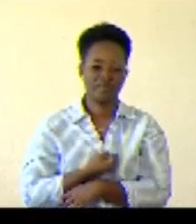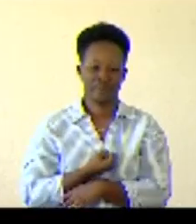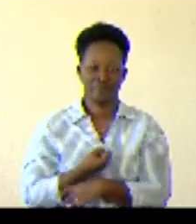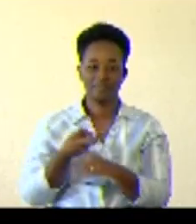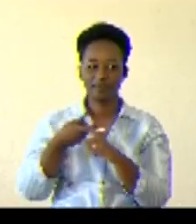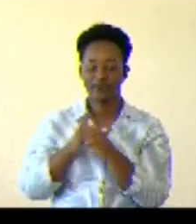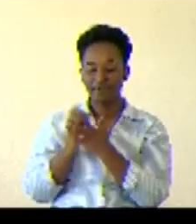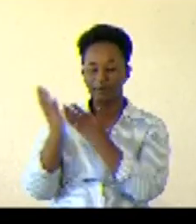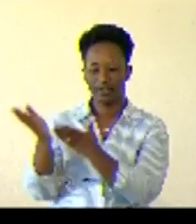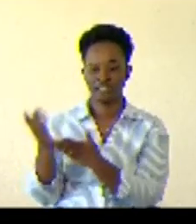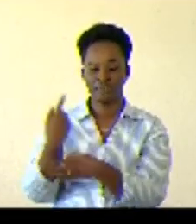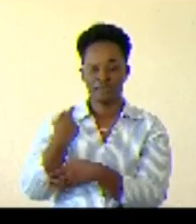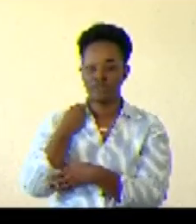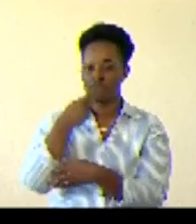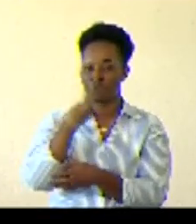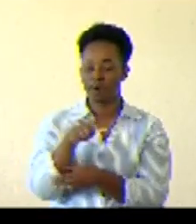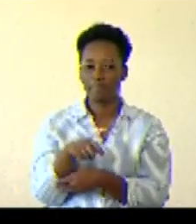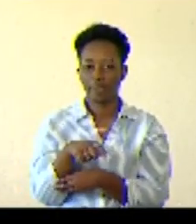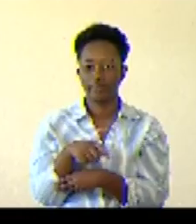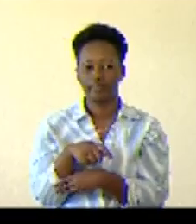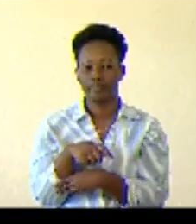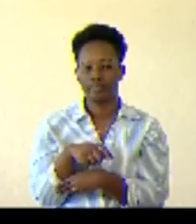this, you have to